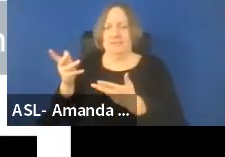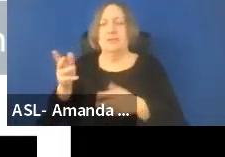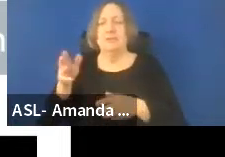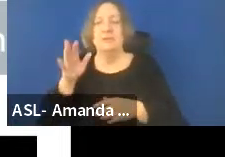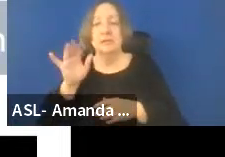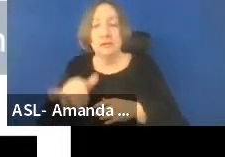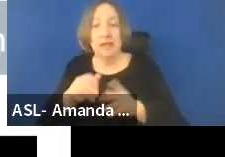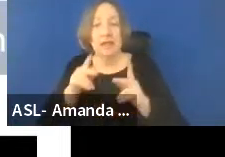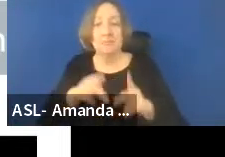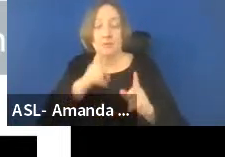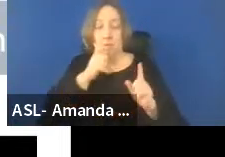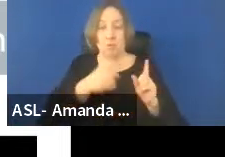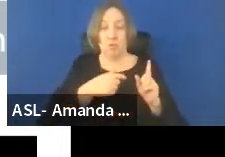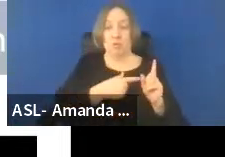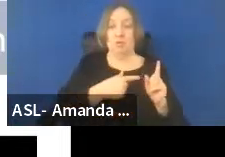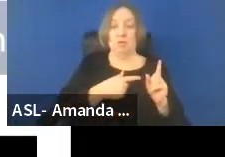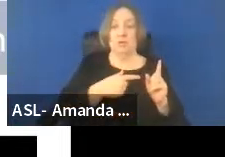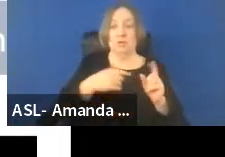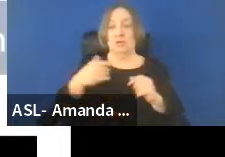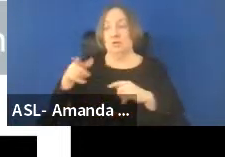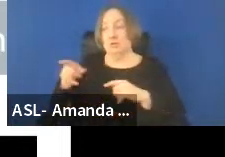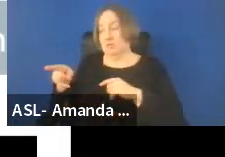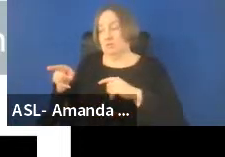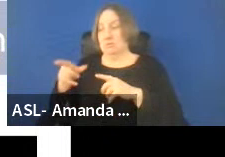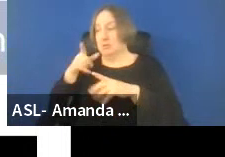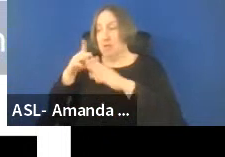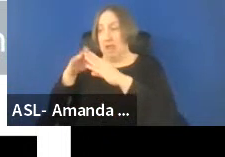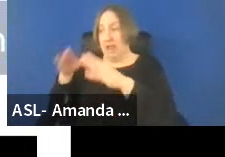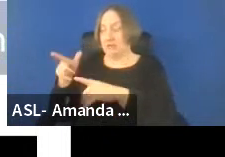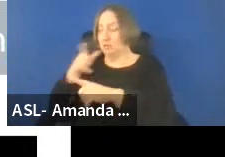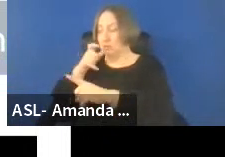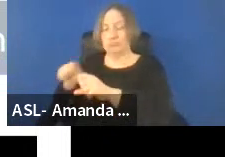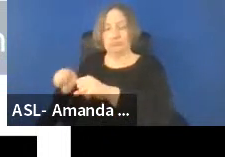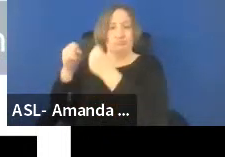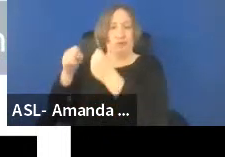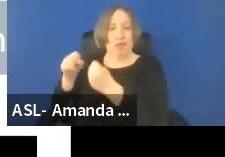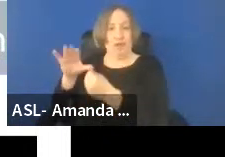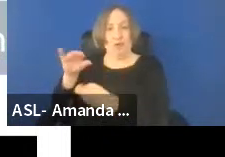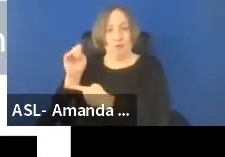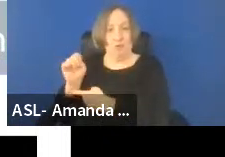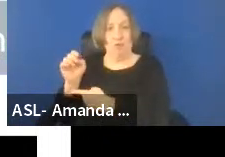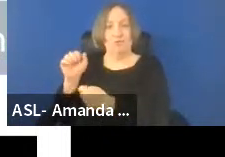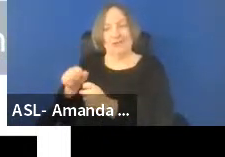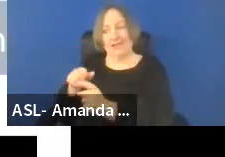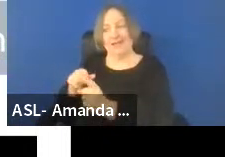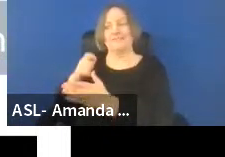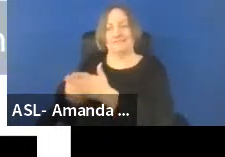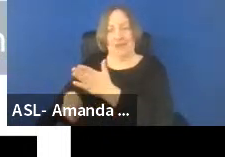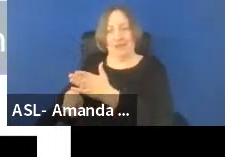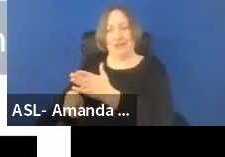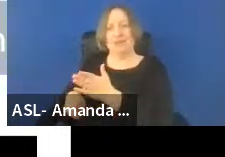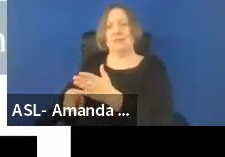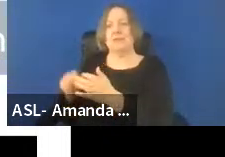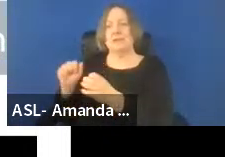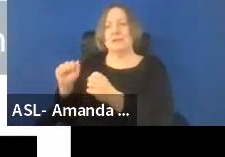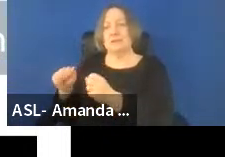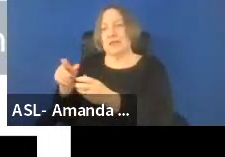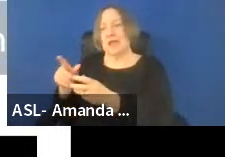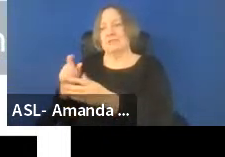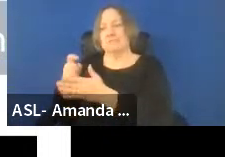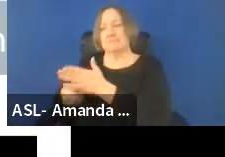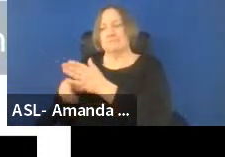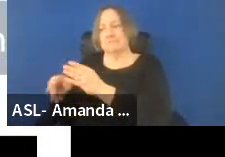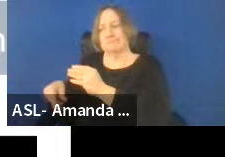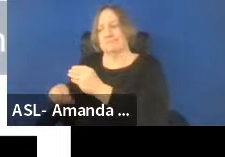person who had that code violation can then be fined, and a lien can be taken out on their home. And